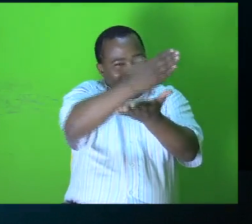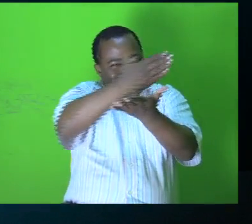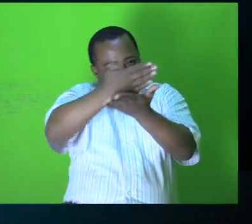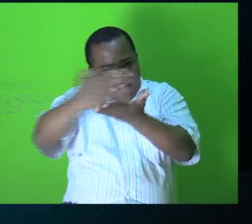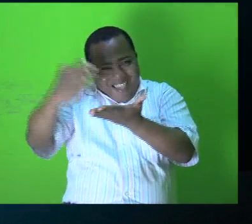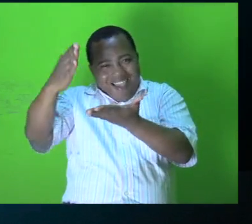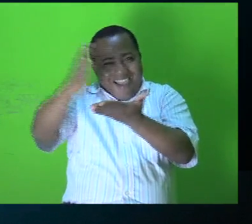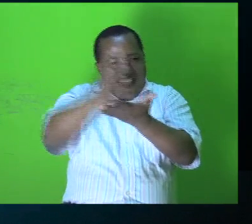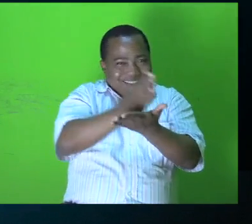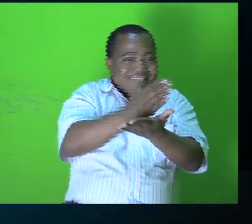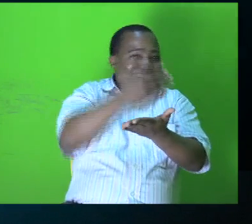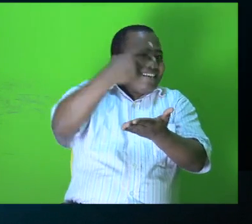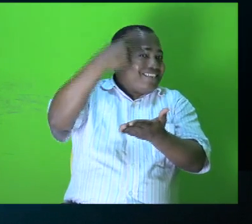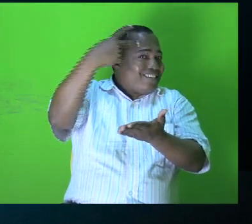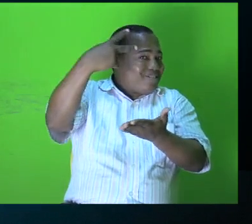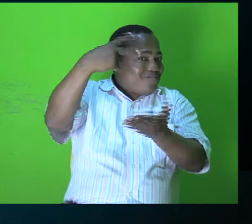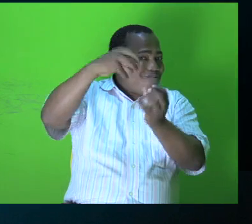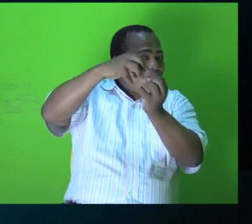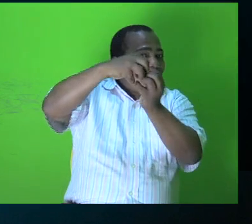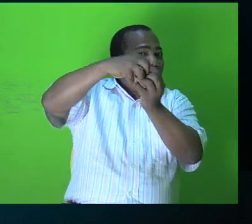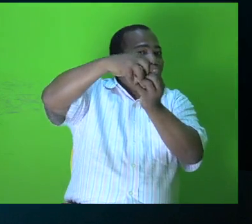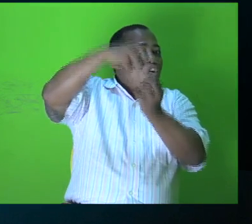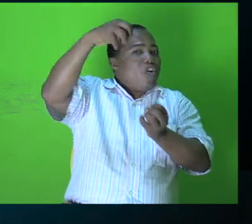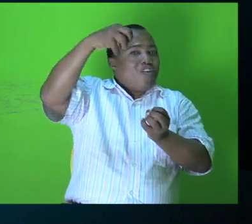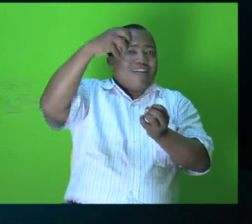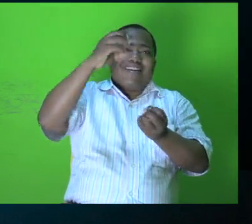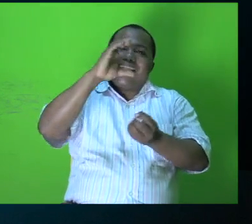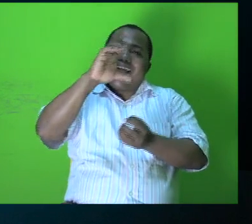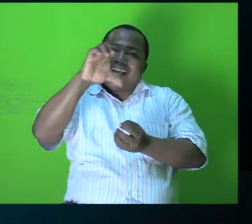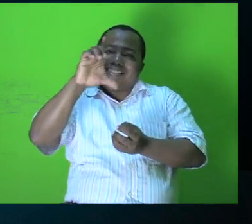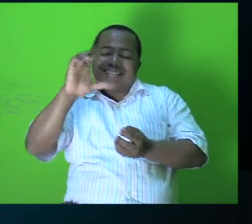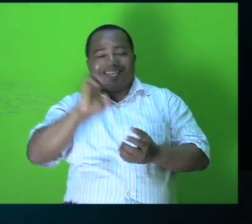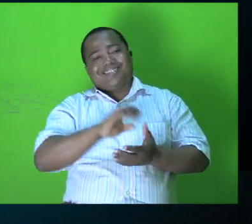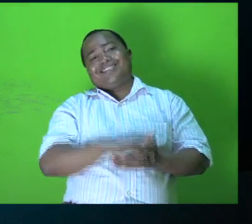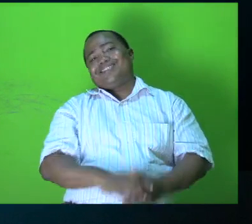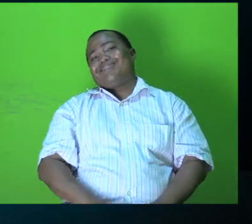into two daughter cells.